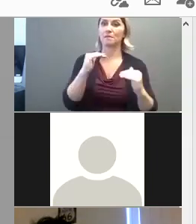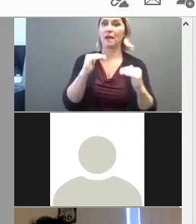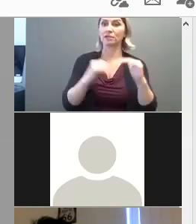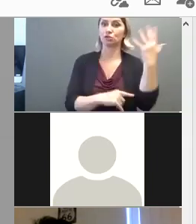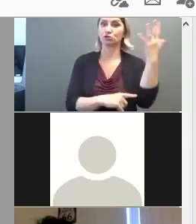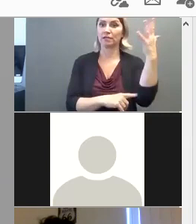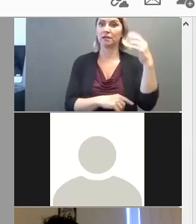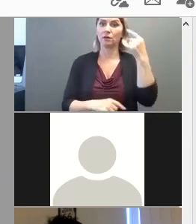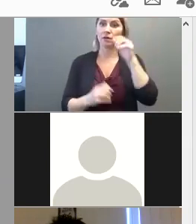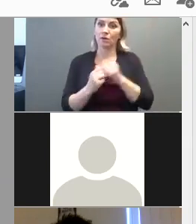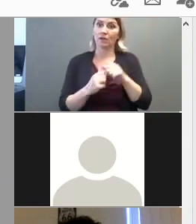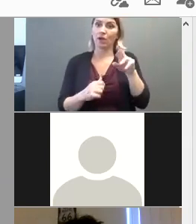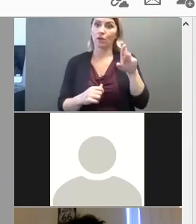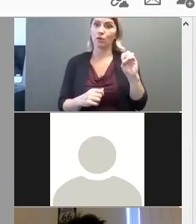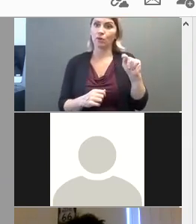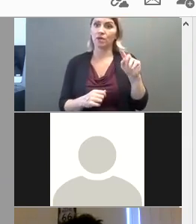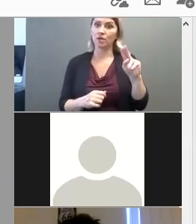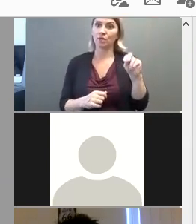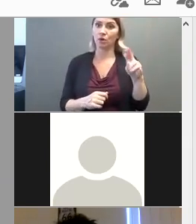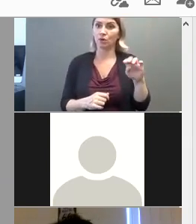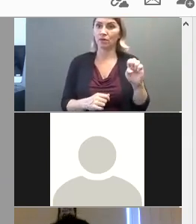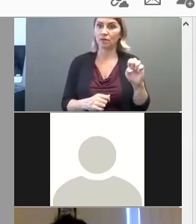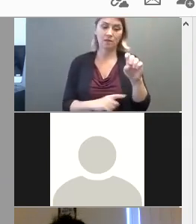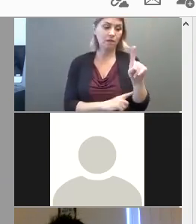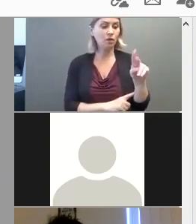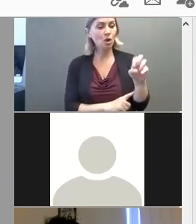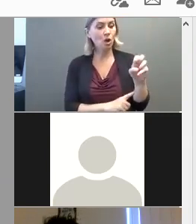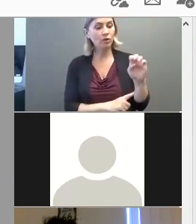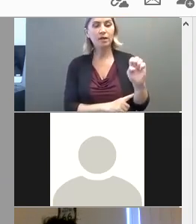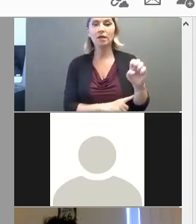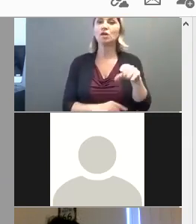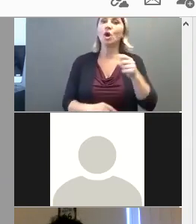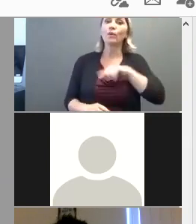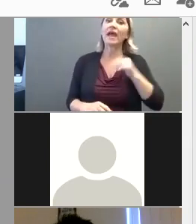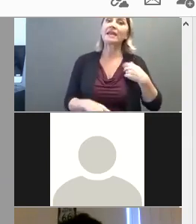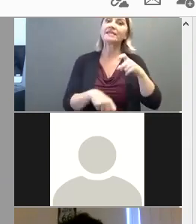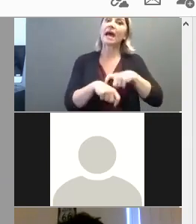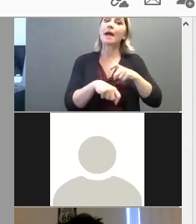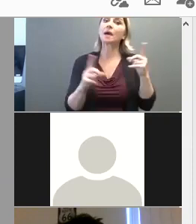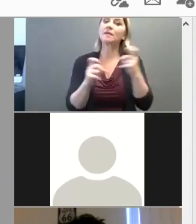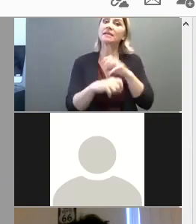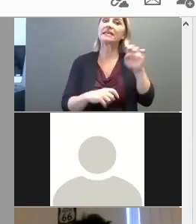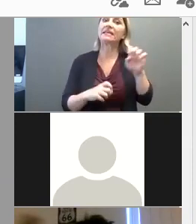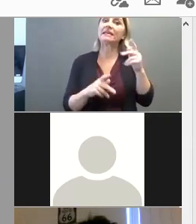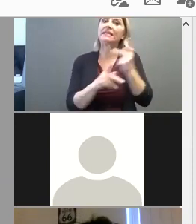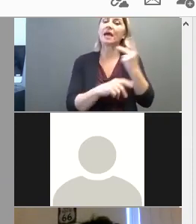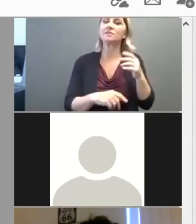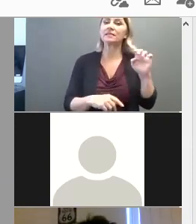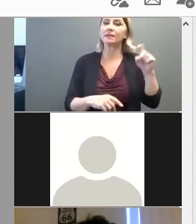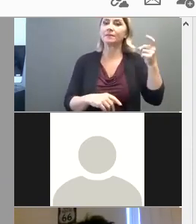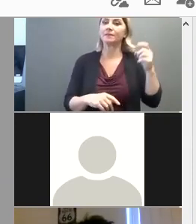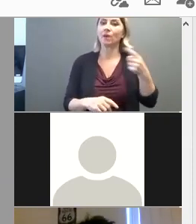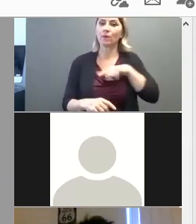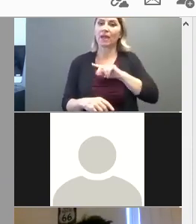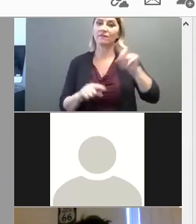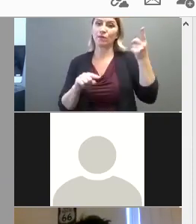node. So the initial case that we had, where we had a time complexity of E times V plus E, we have reduced